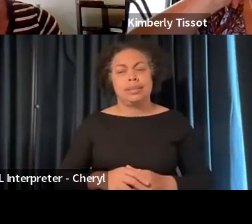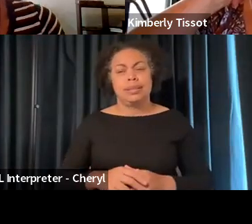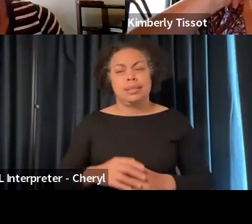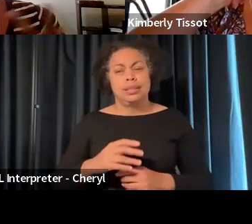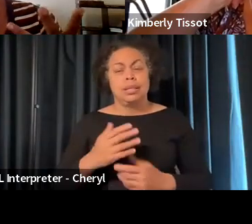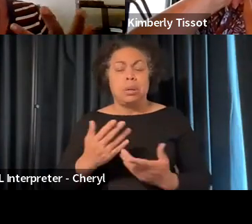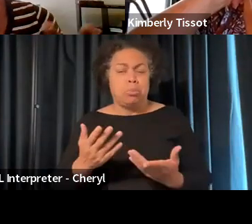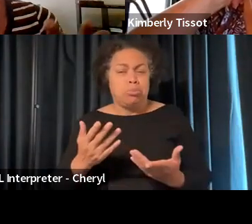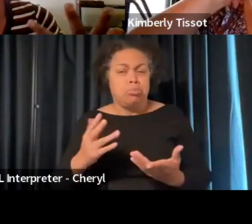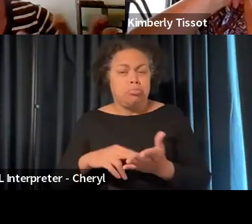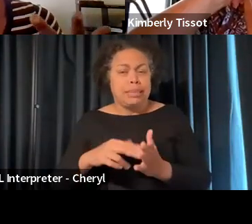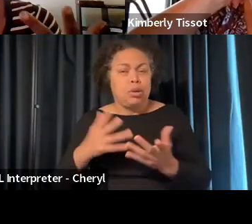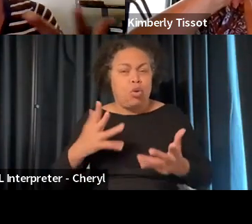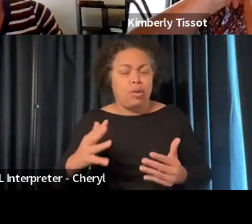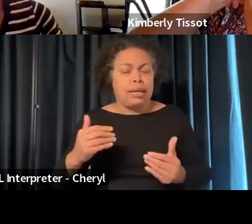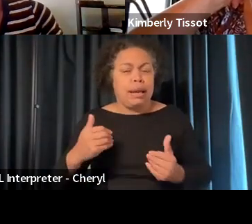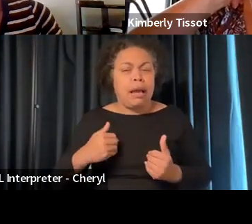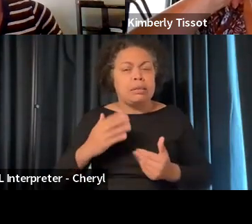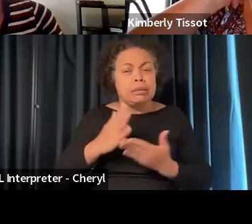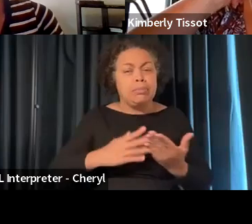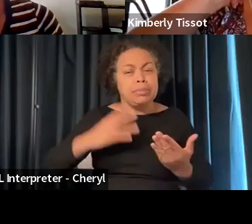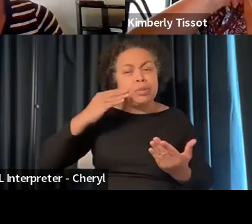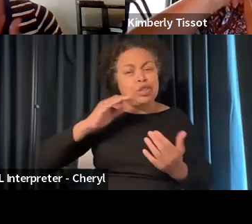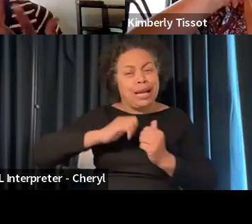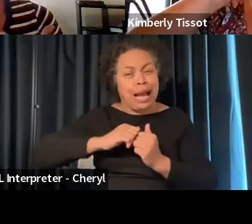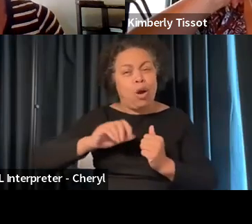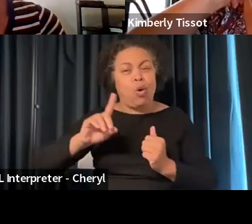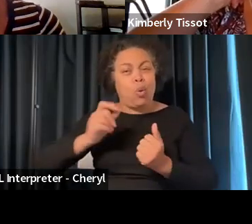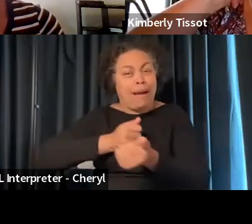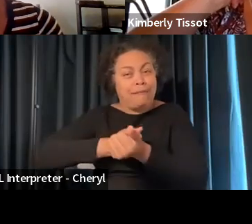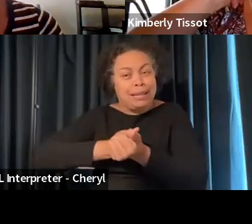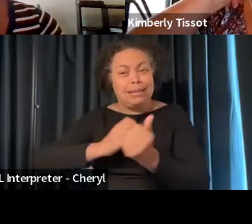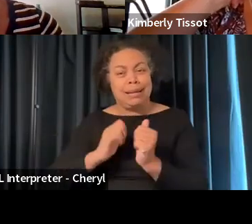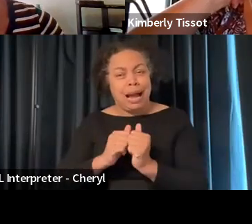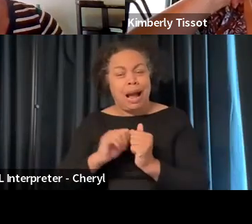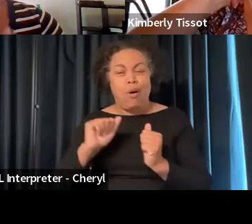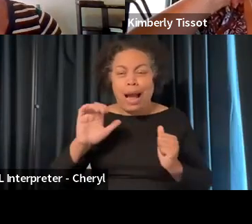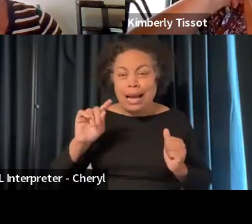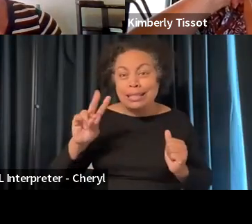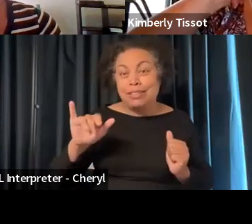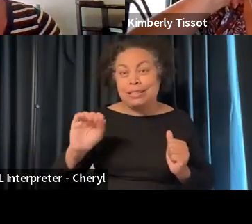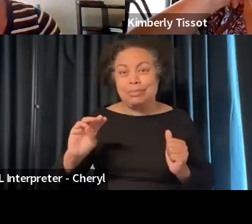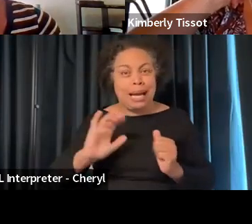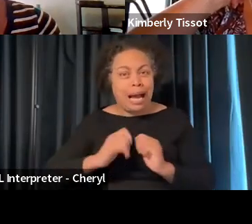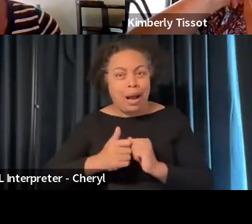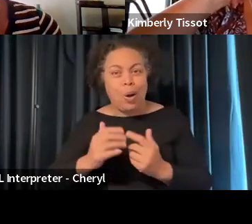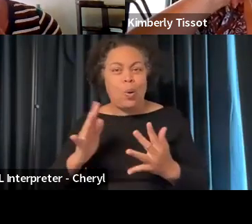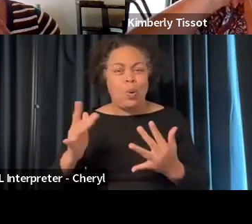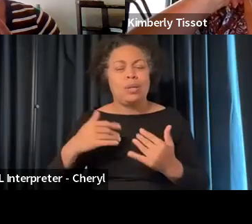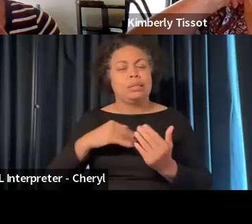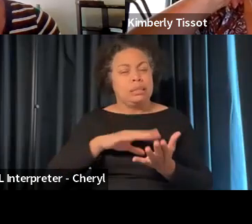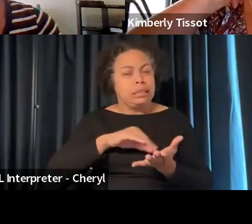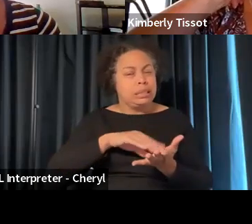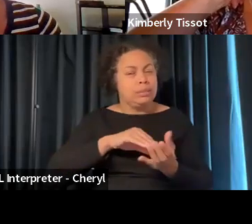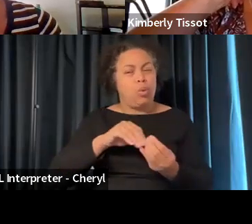So I already had a taste for how to advocate and how to do activism. And so once I started learning more about the